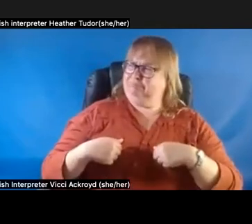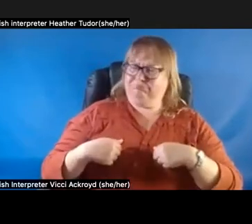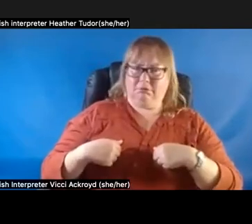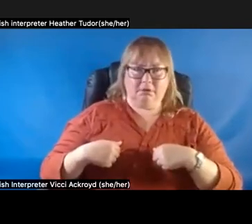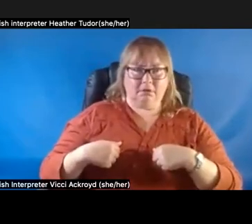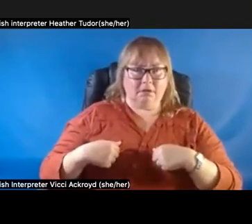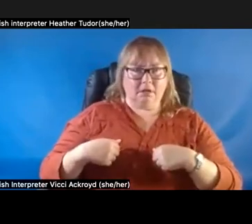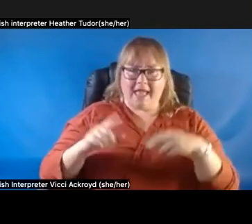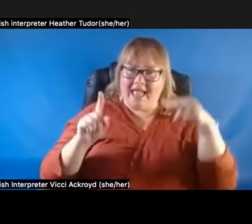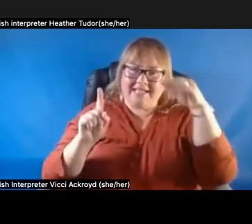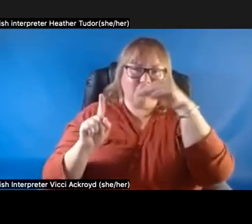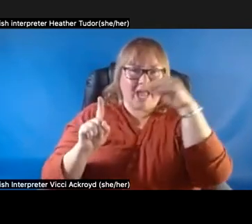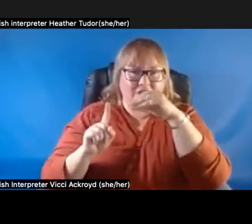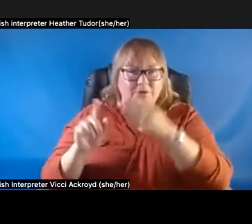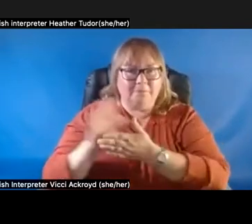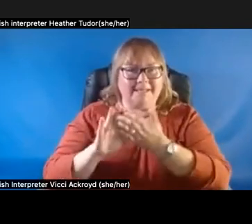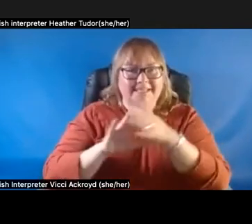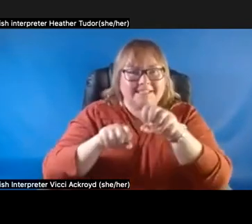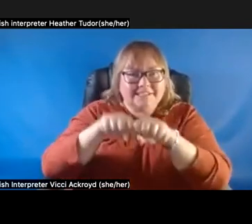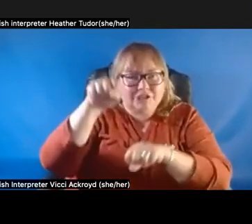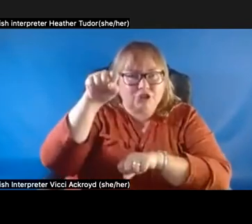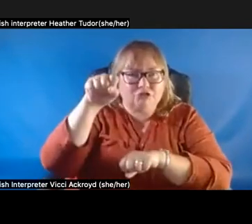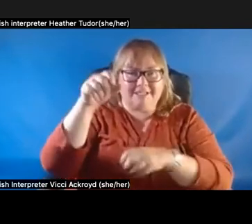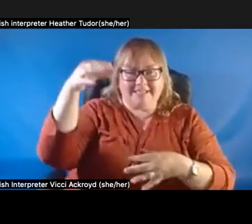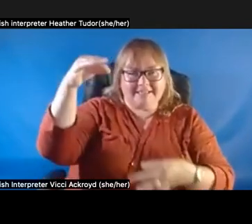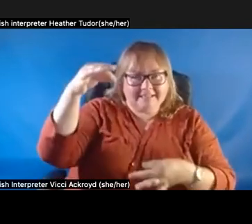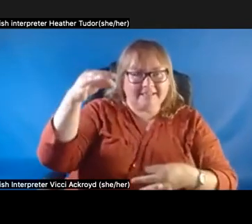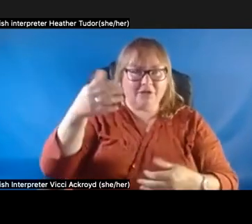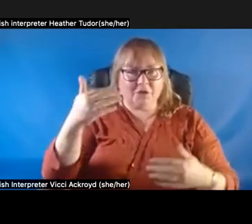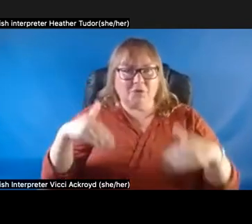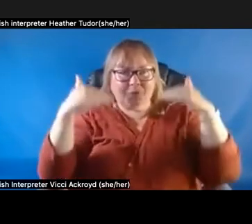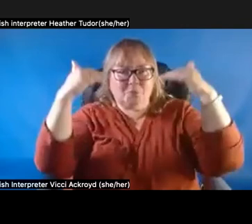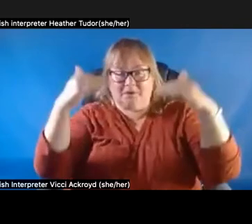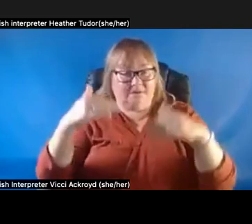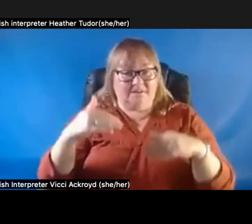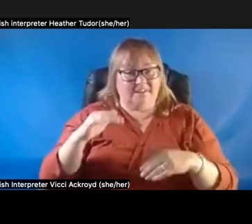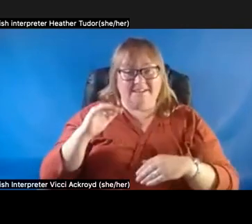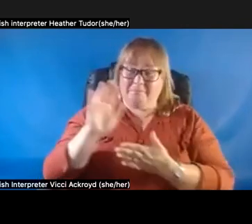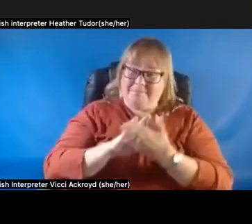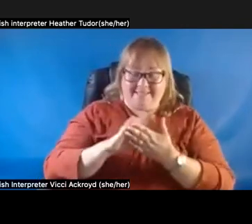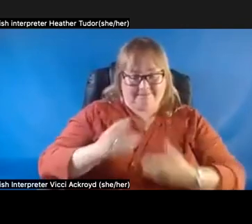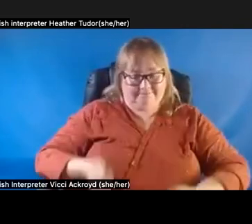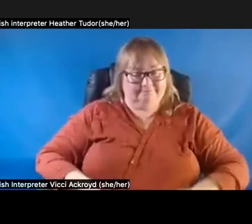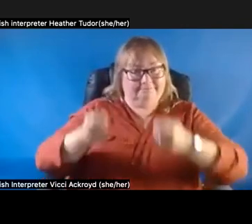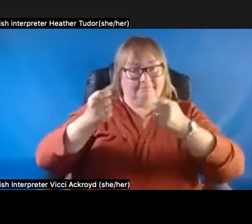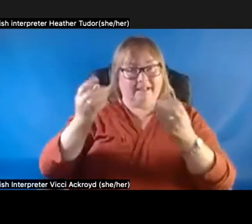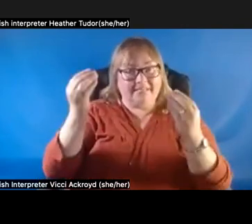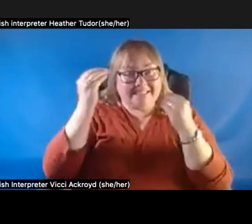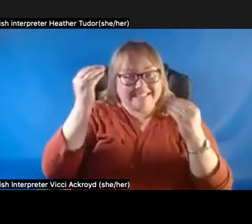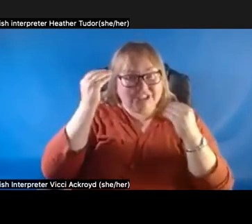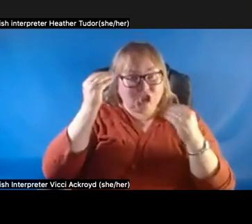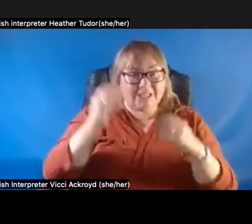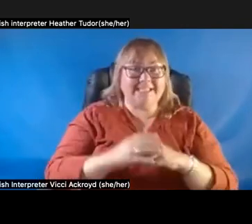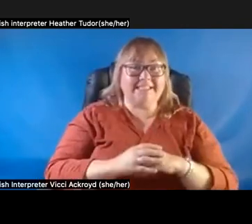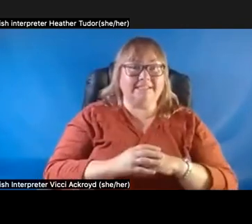Then it's not just about degree and certificate, it's also about the teachings, and it's also about how you